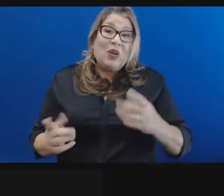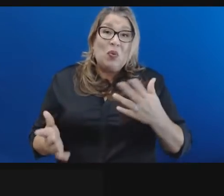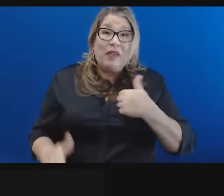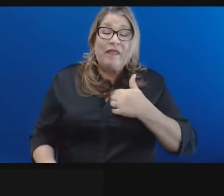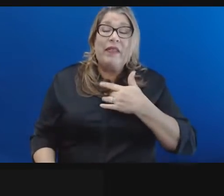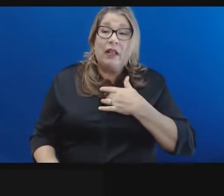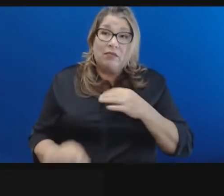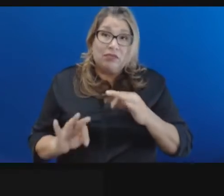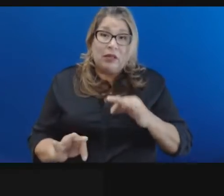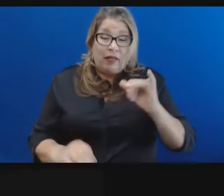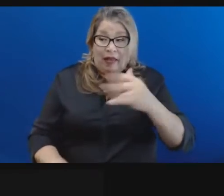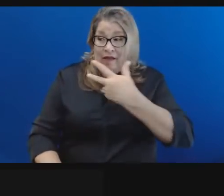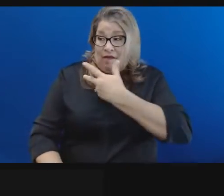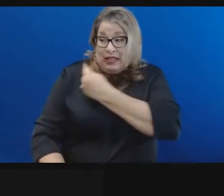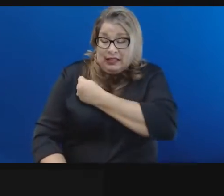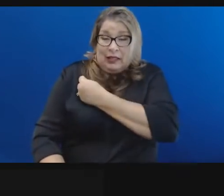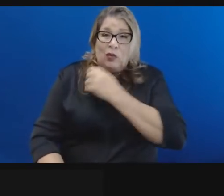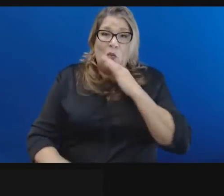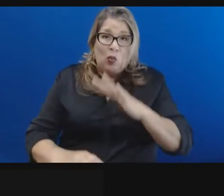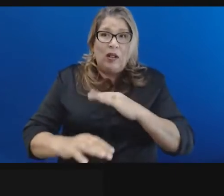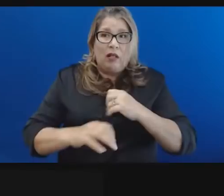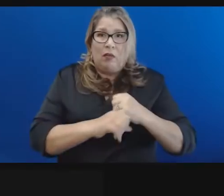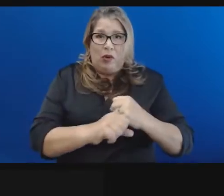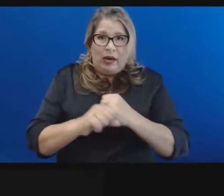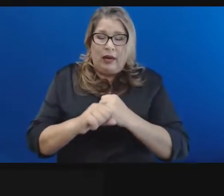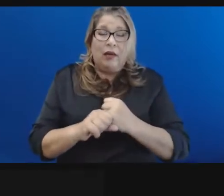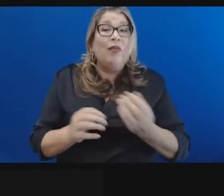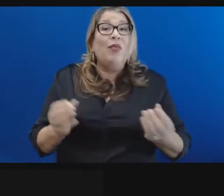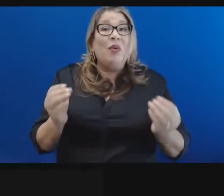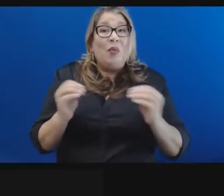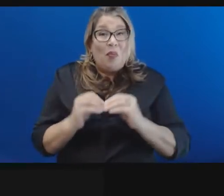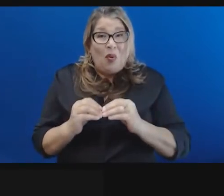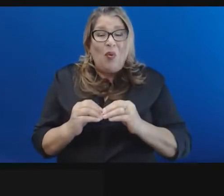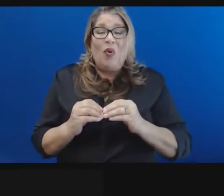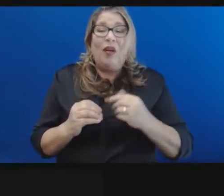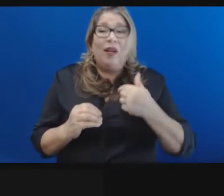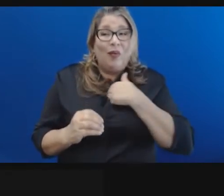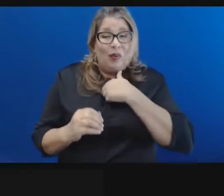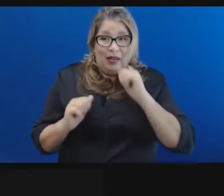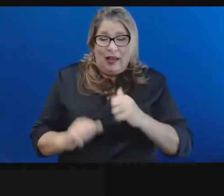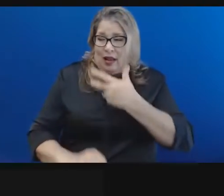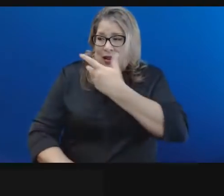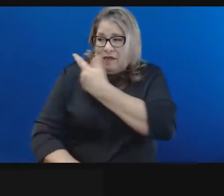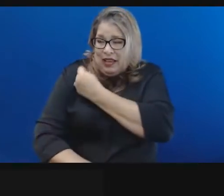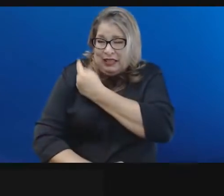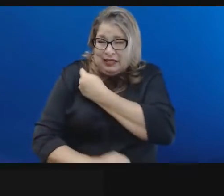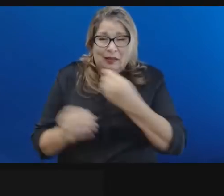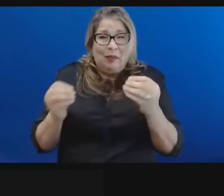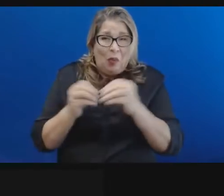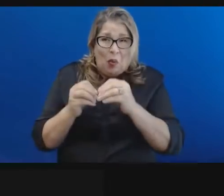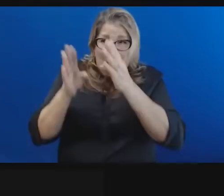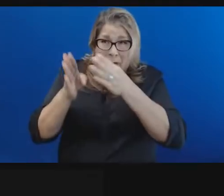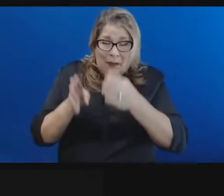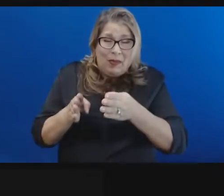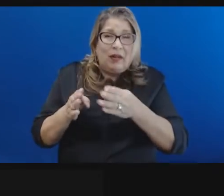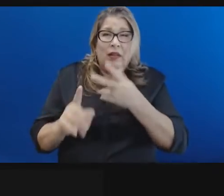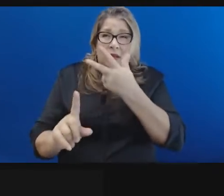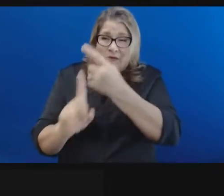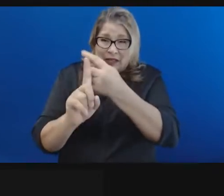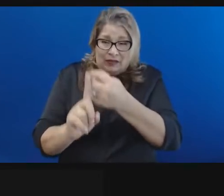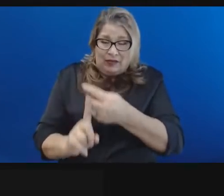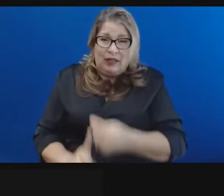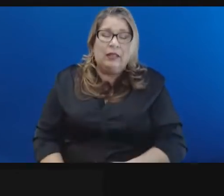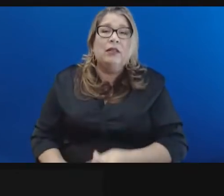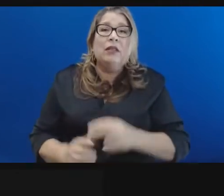faster we can deploy the vaccine, the more we get into the state, the less the impact of that variant will be. But